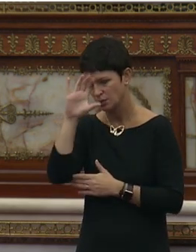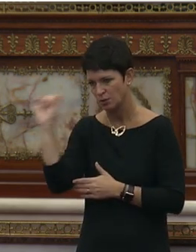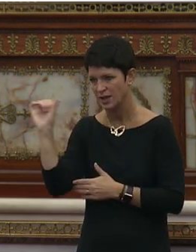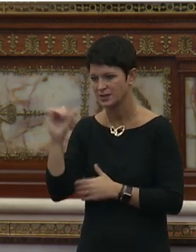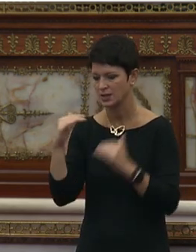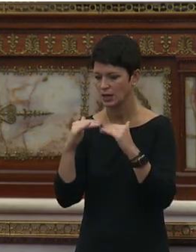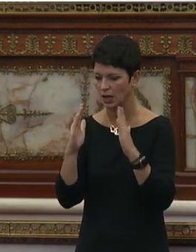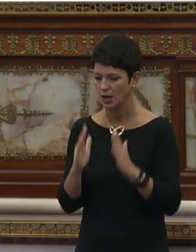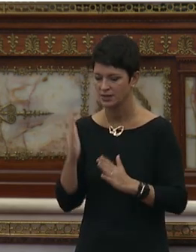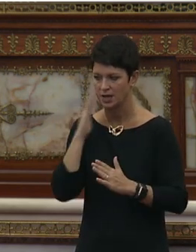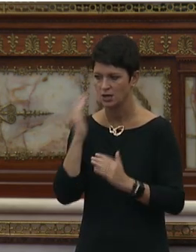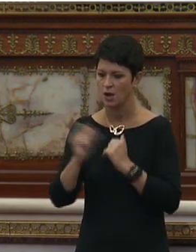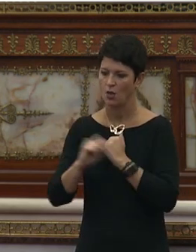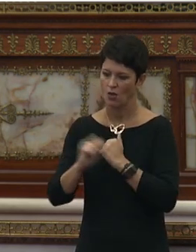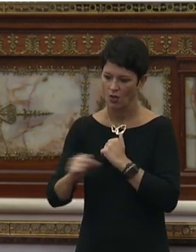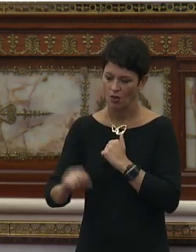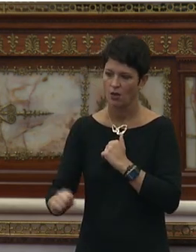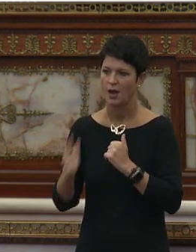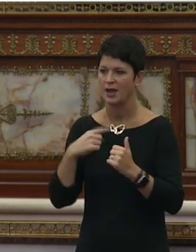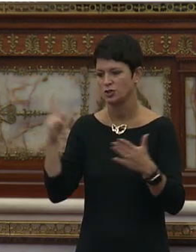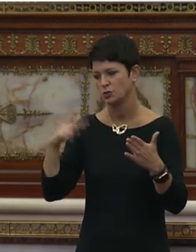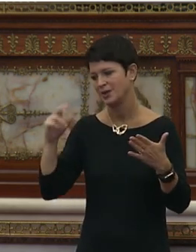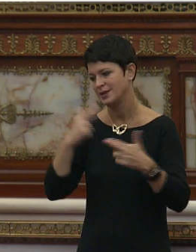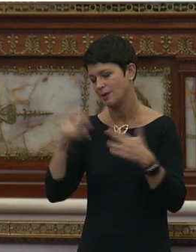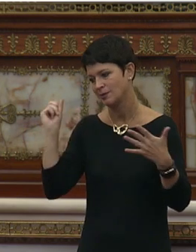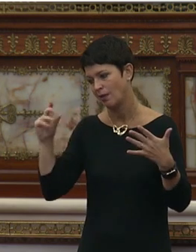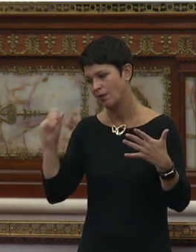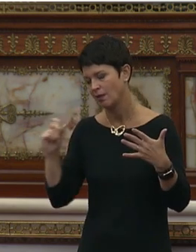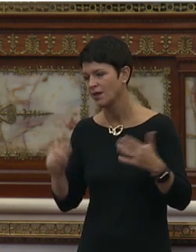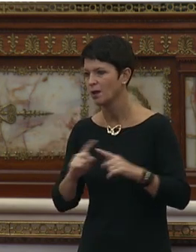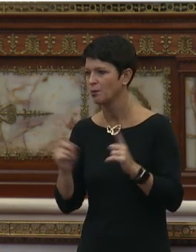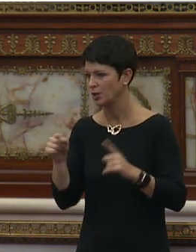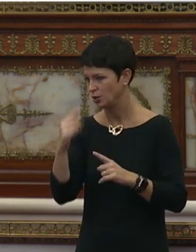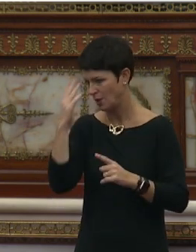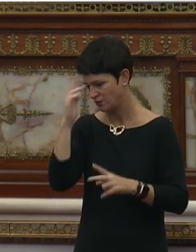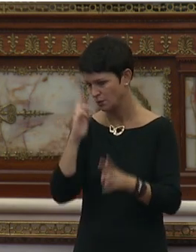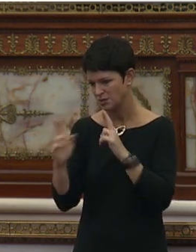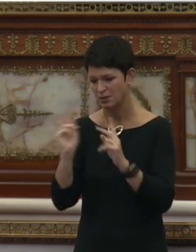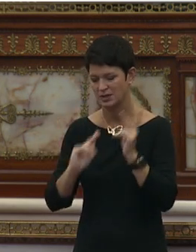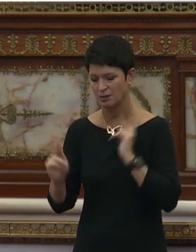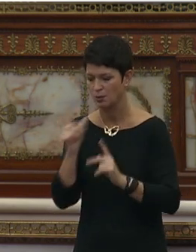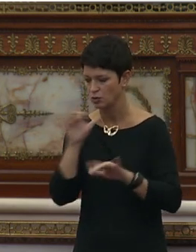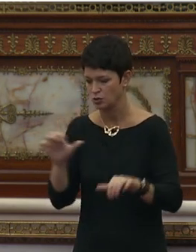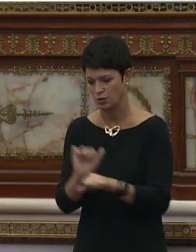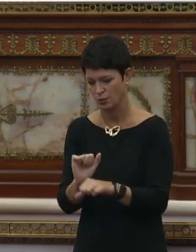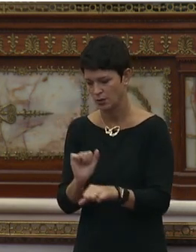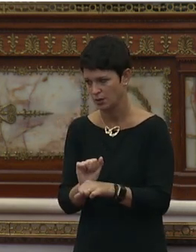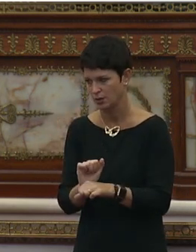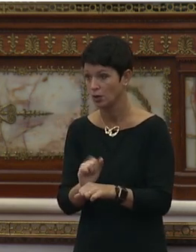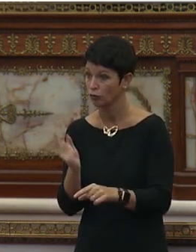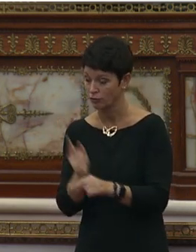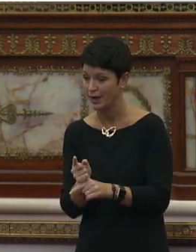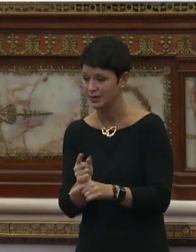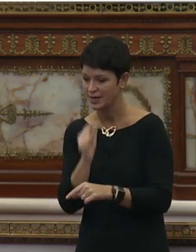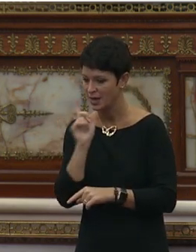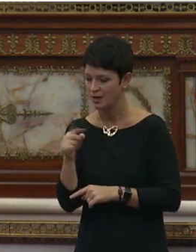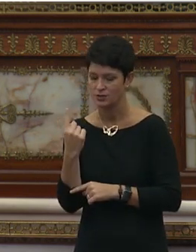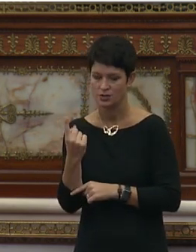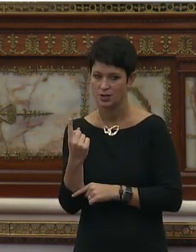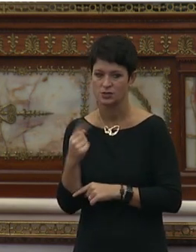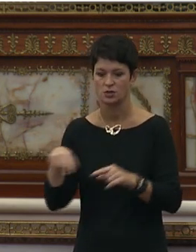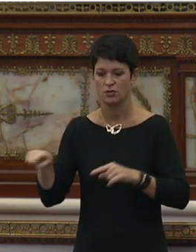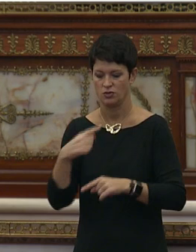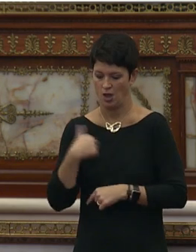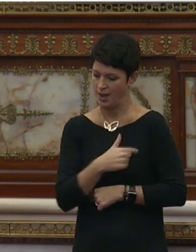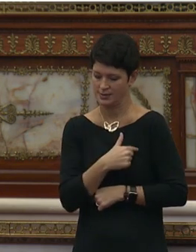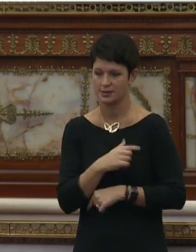and colleagues. I know it took me a minute. I had to read those names, but you know, you got to respect the people who do the work, right? And not just those